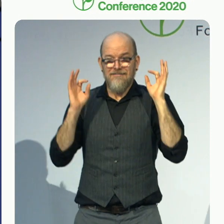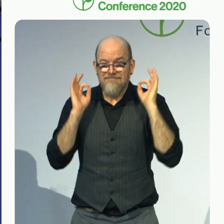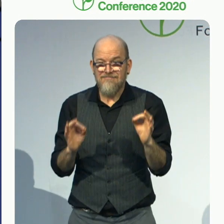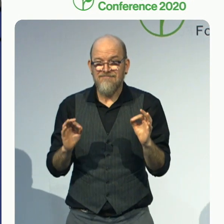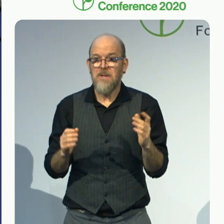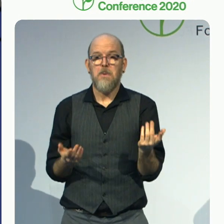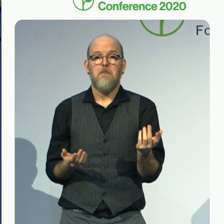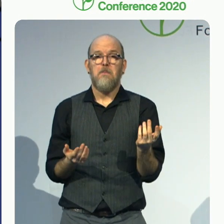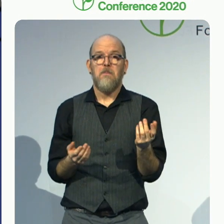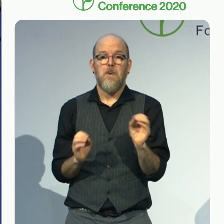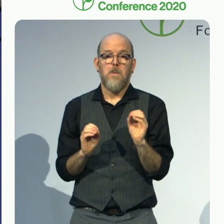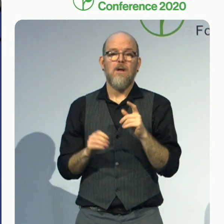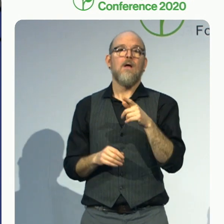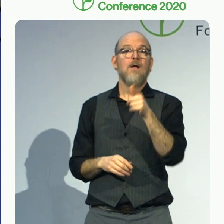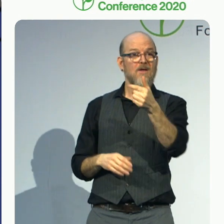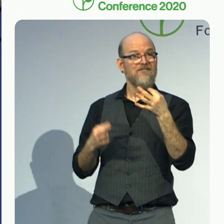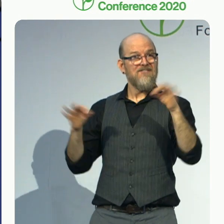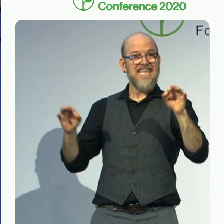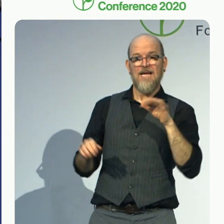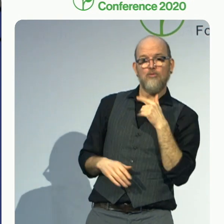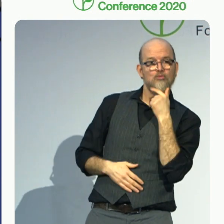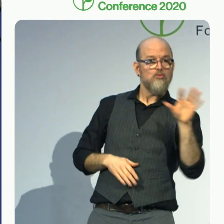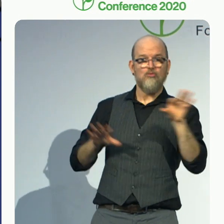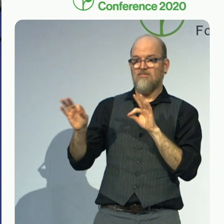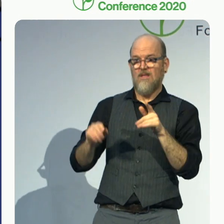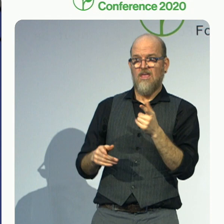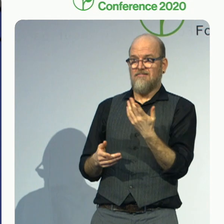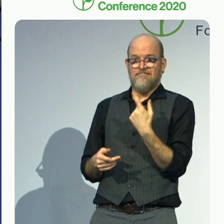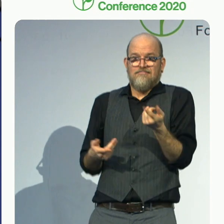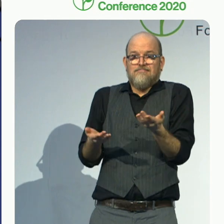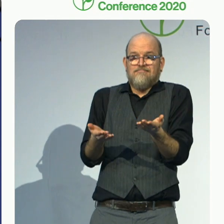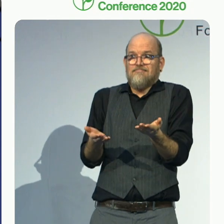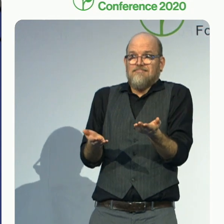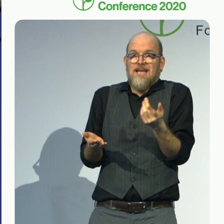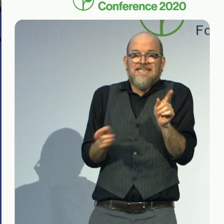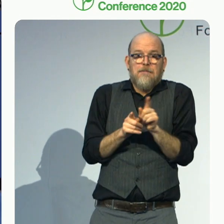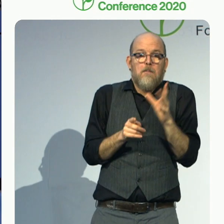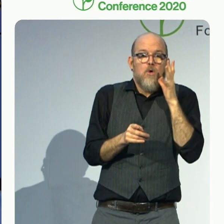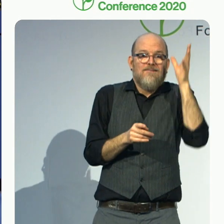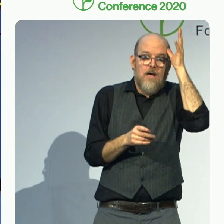well developed and giving parents a real choice of where they want their child to go to school.